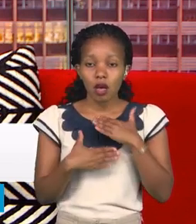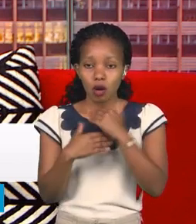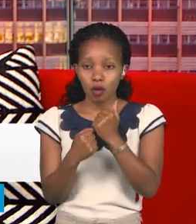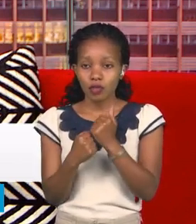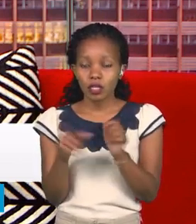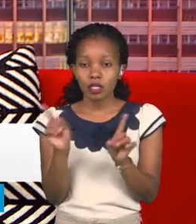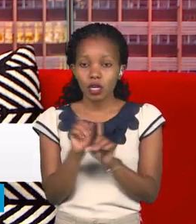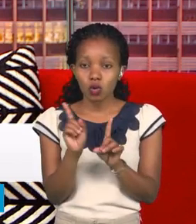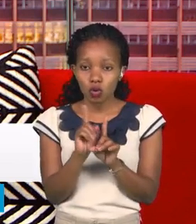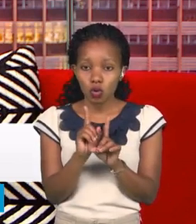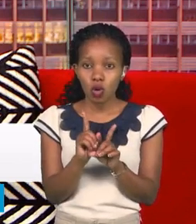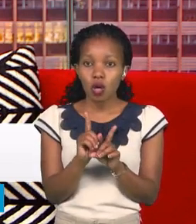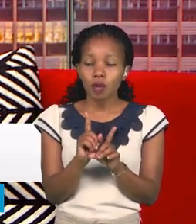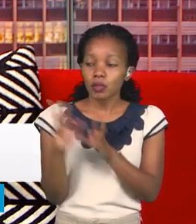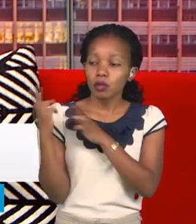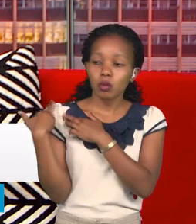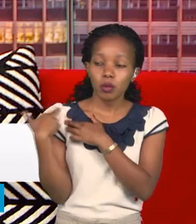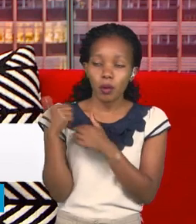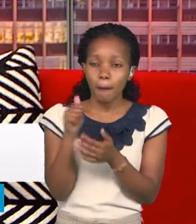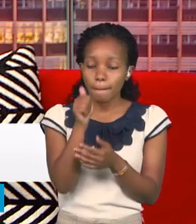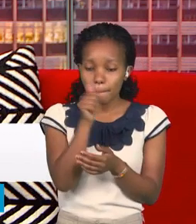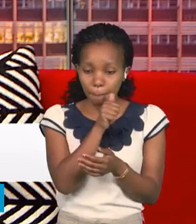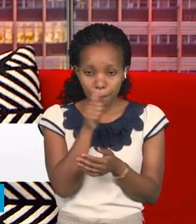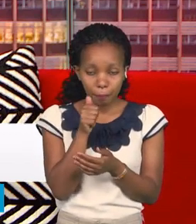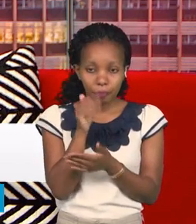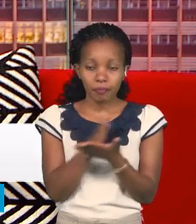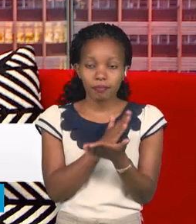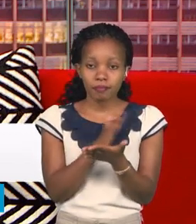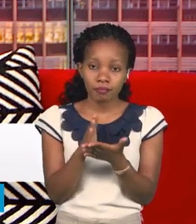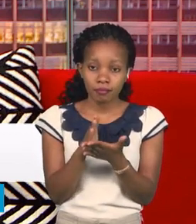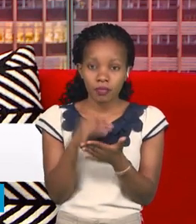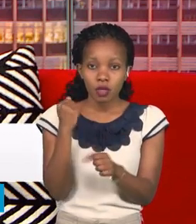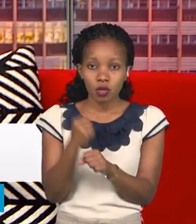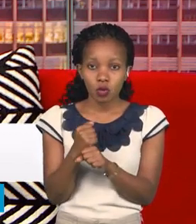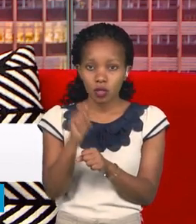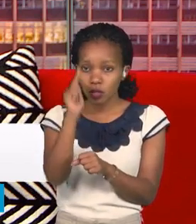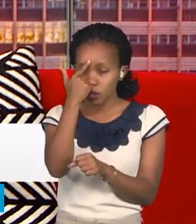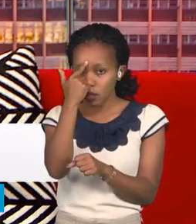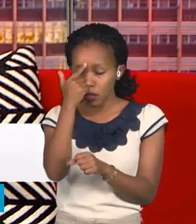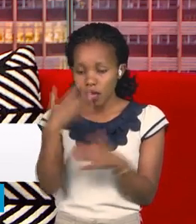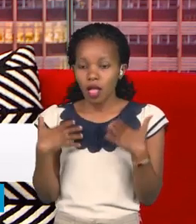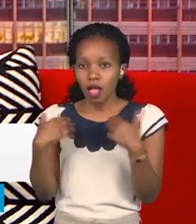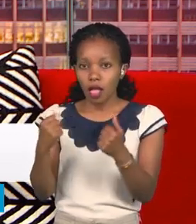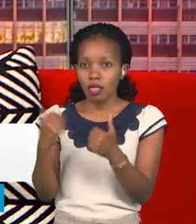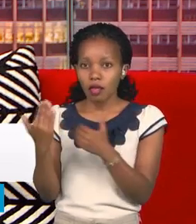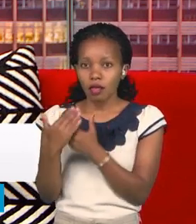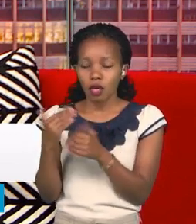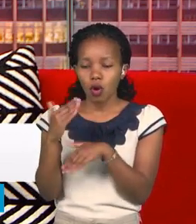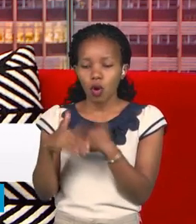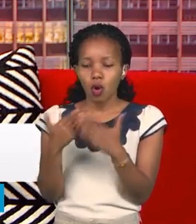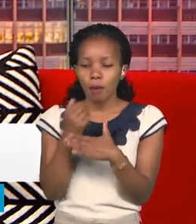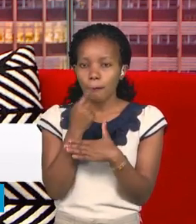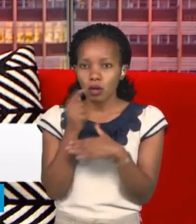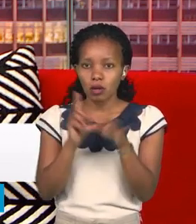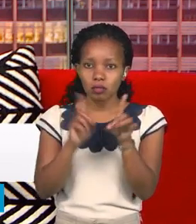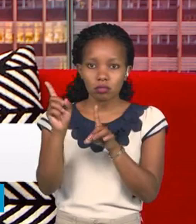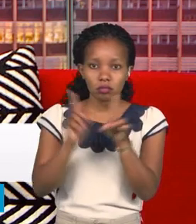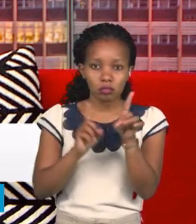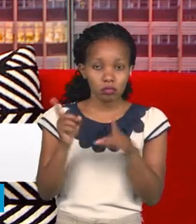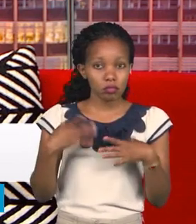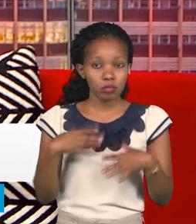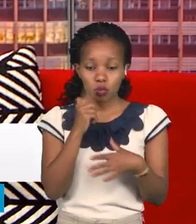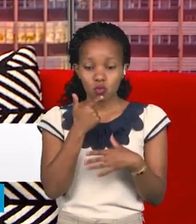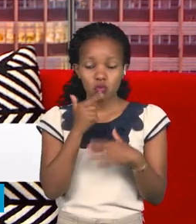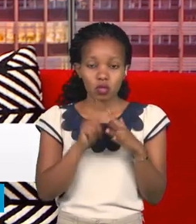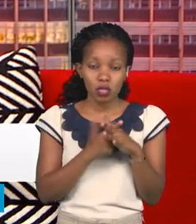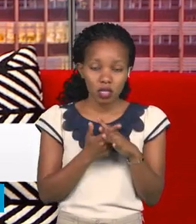and that's the kind of role a private player is going to play. Even in India, if you look at the healthcare landscape, all the medical tourism buzz or the people who